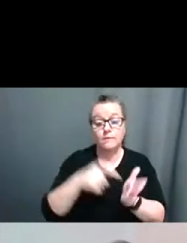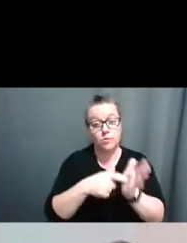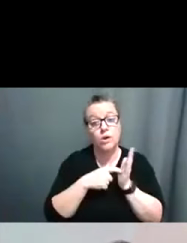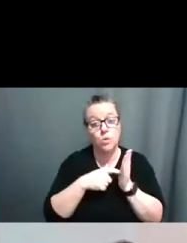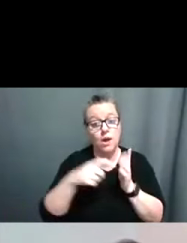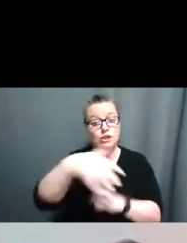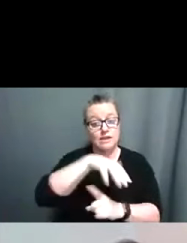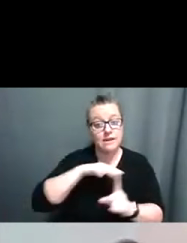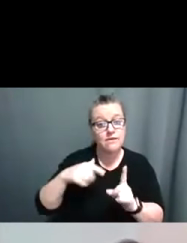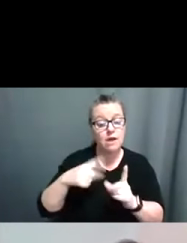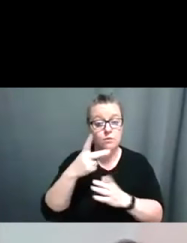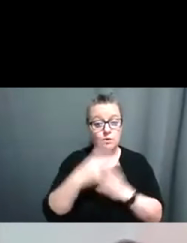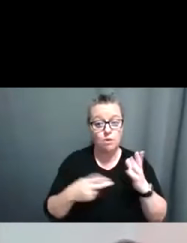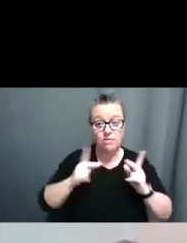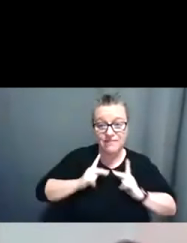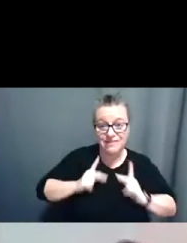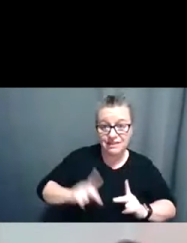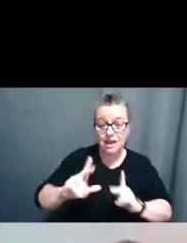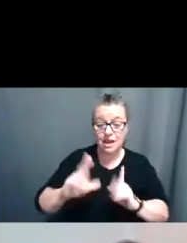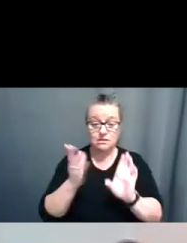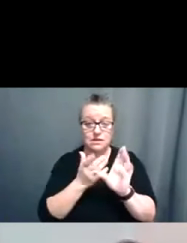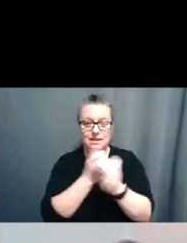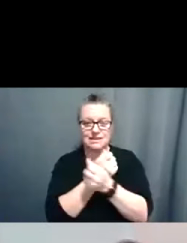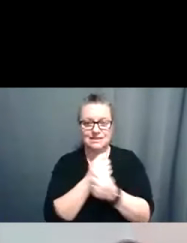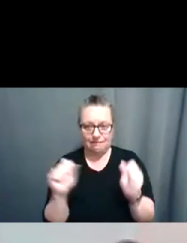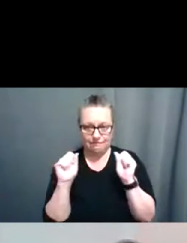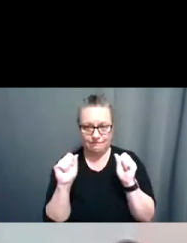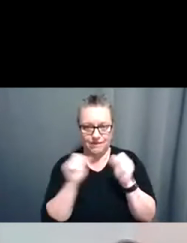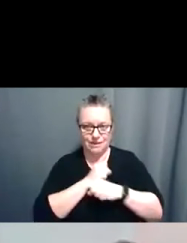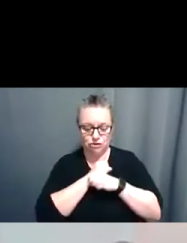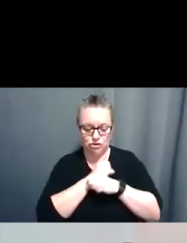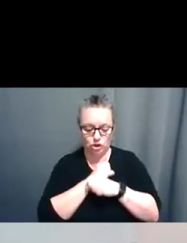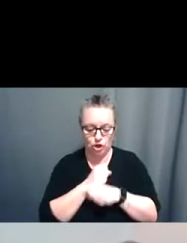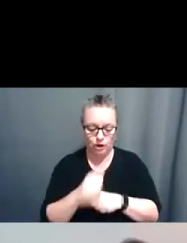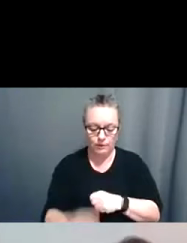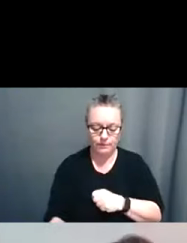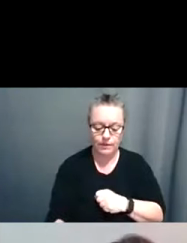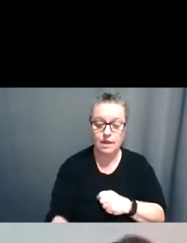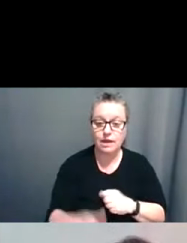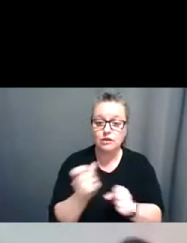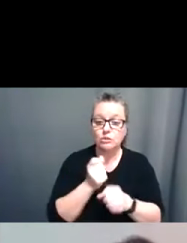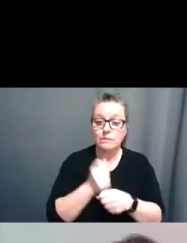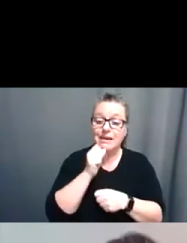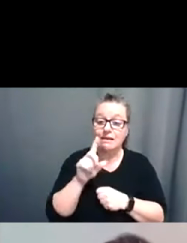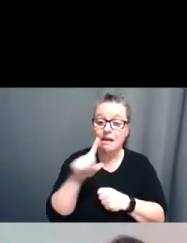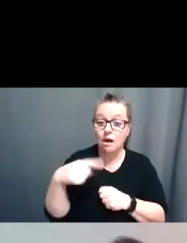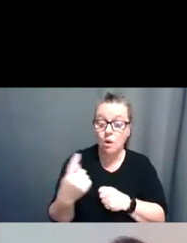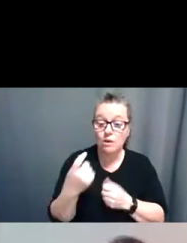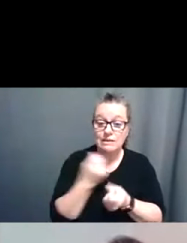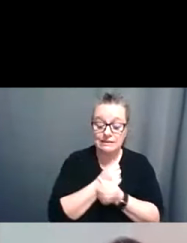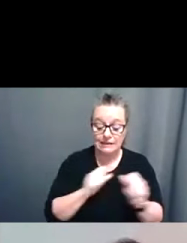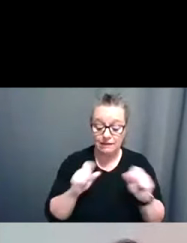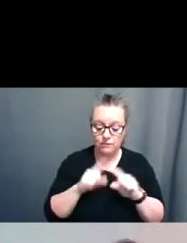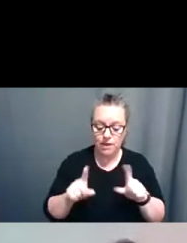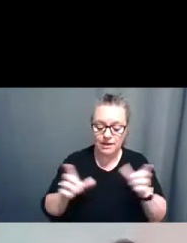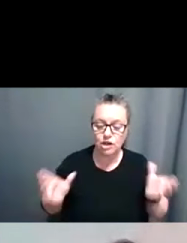environment where we are both physically and psychologically safe and secure, and to make it not only safe, but encouraged to